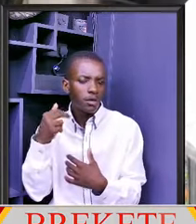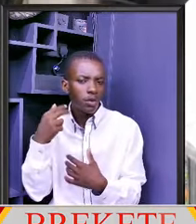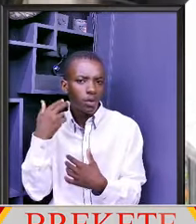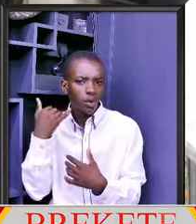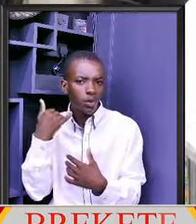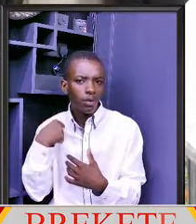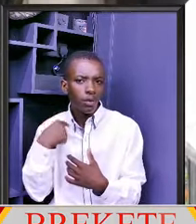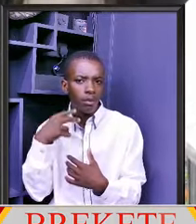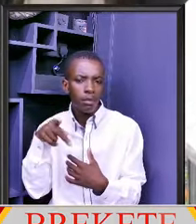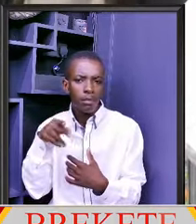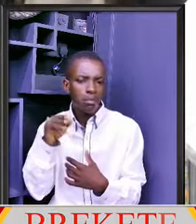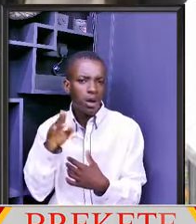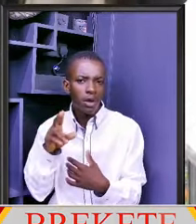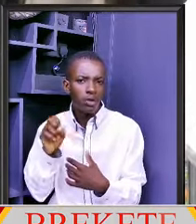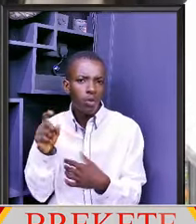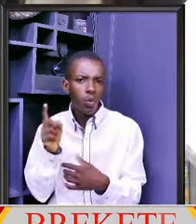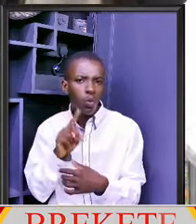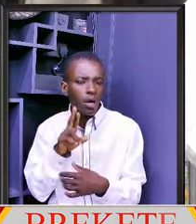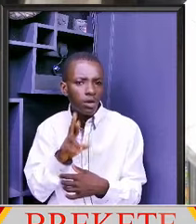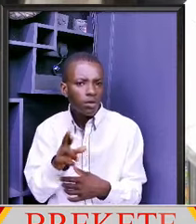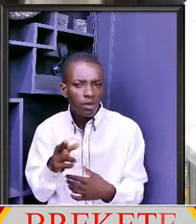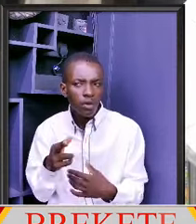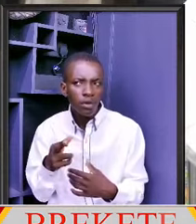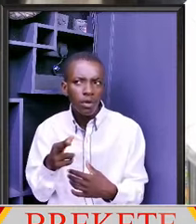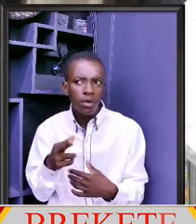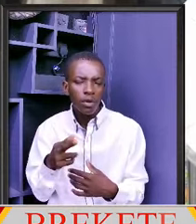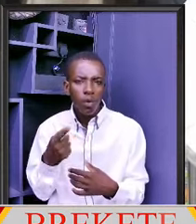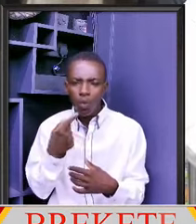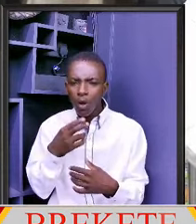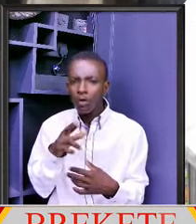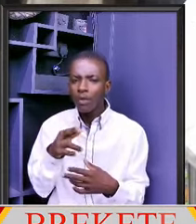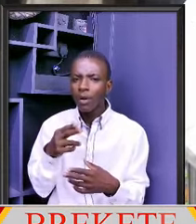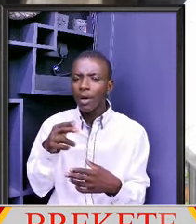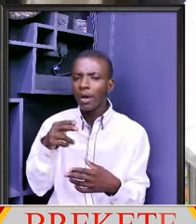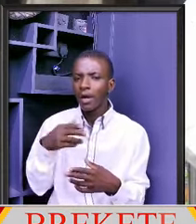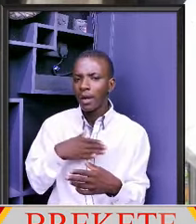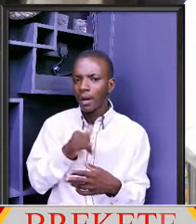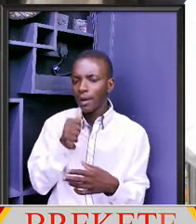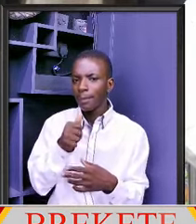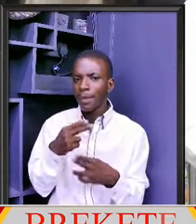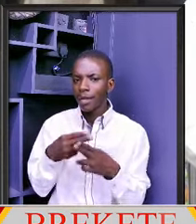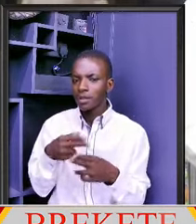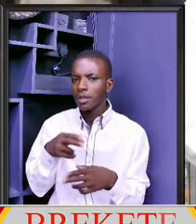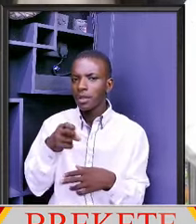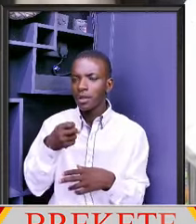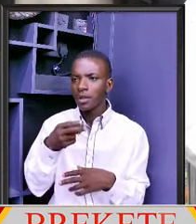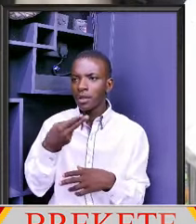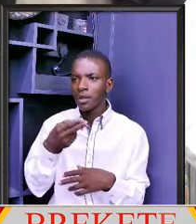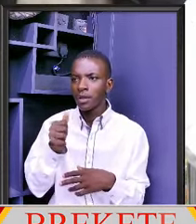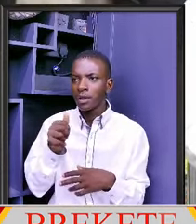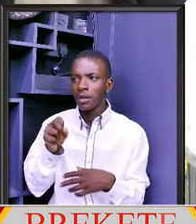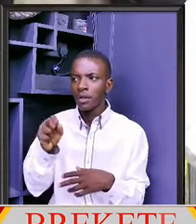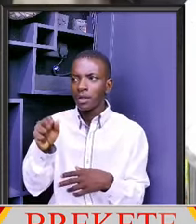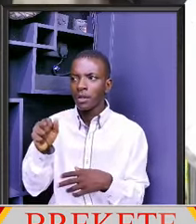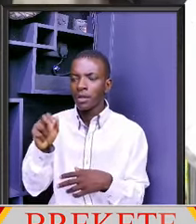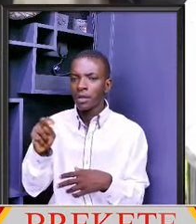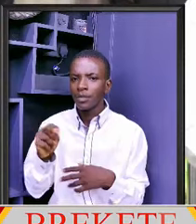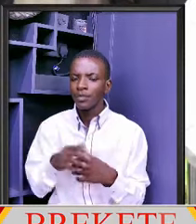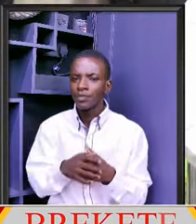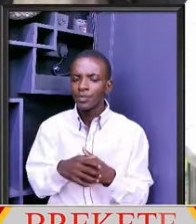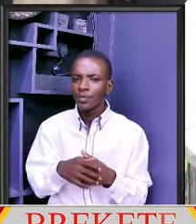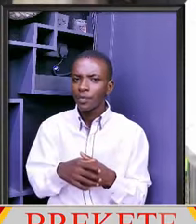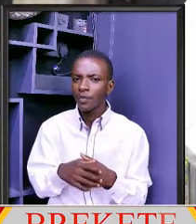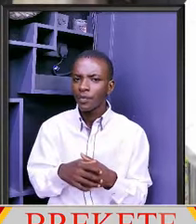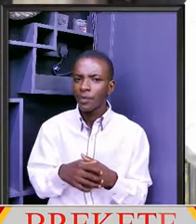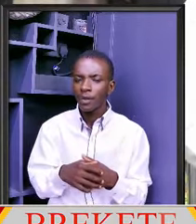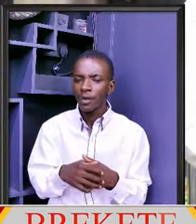and said, Pius, where are you? I said, who is this? He said, it's Hassan. I said, okay, I'm at home. He said, the one where you save? Yes.